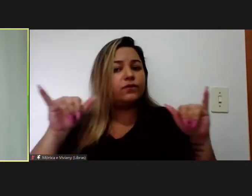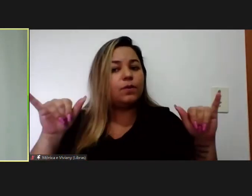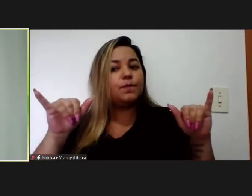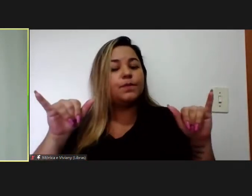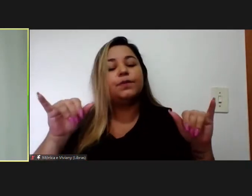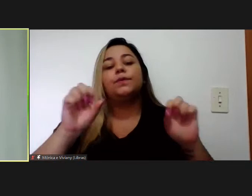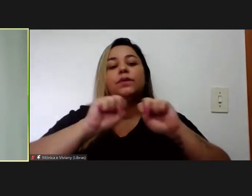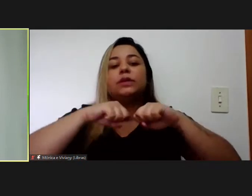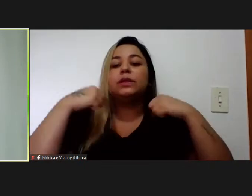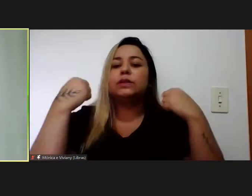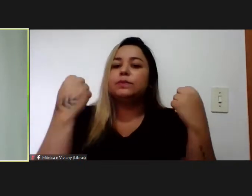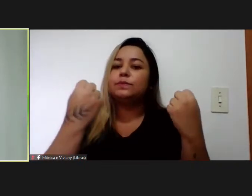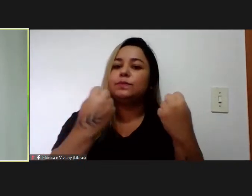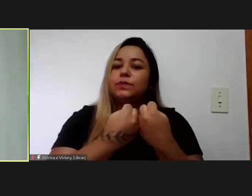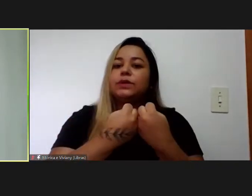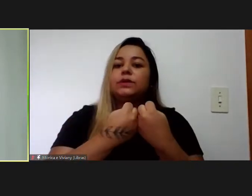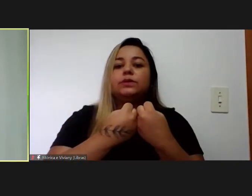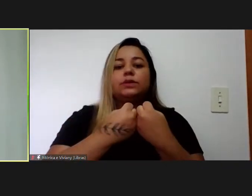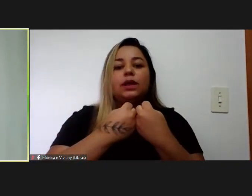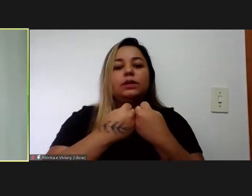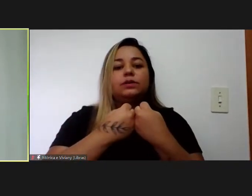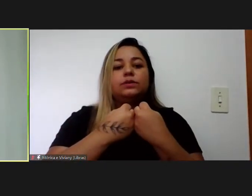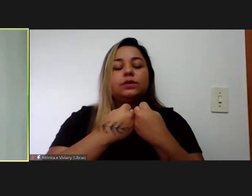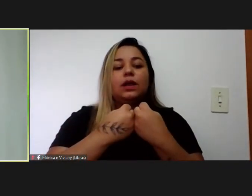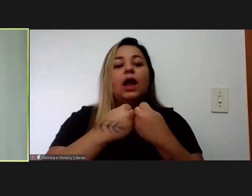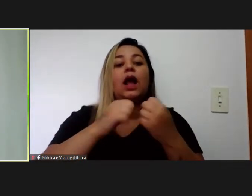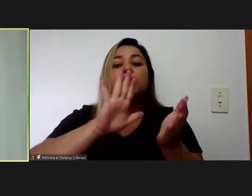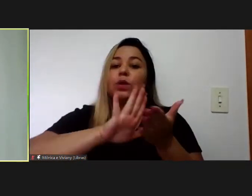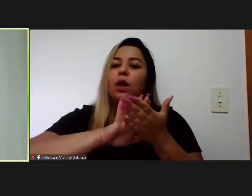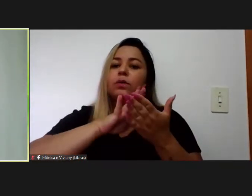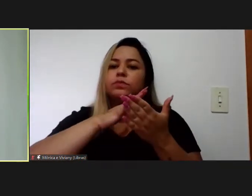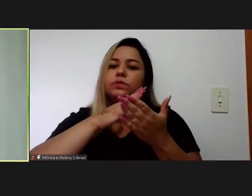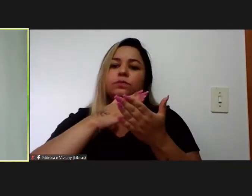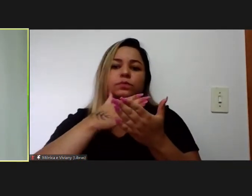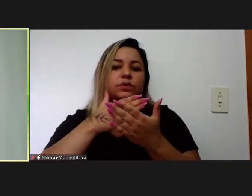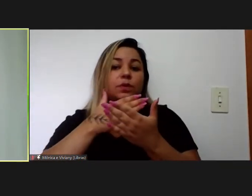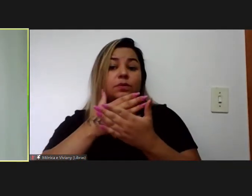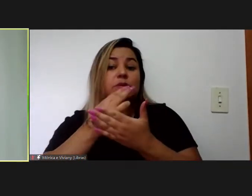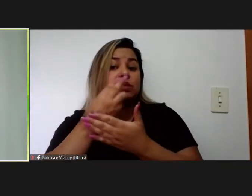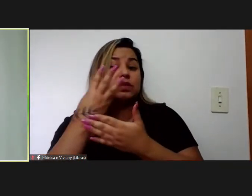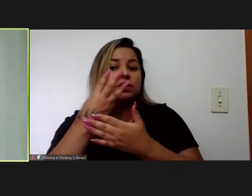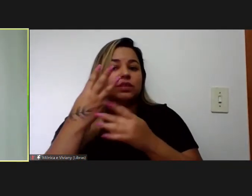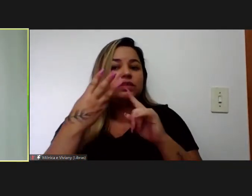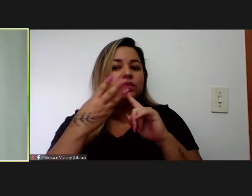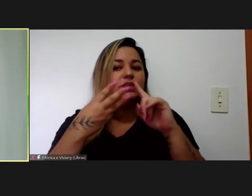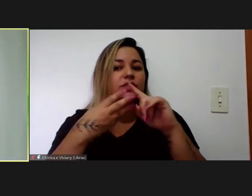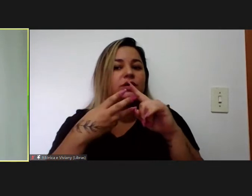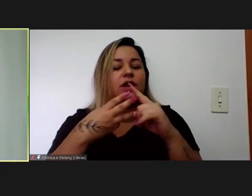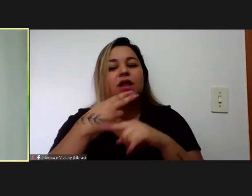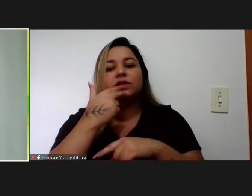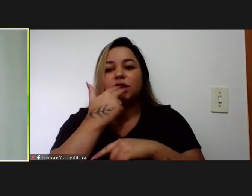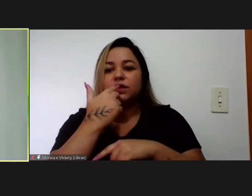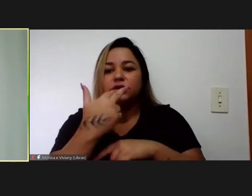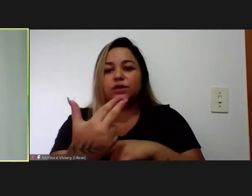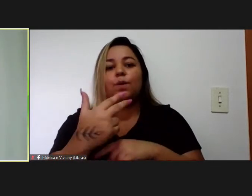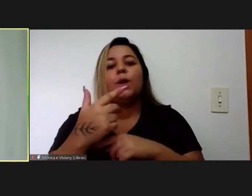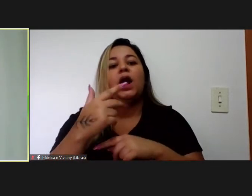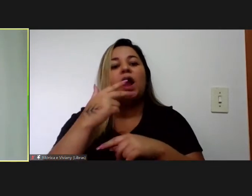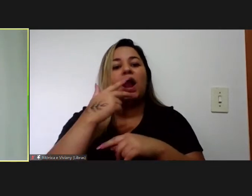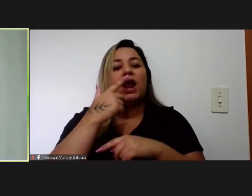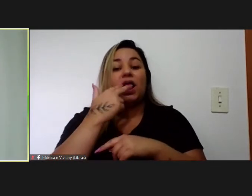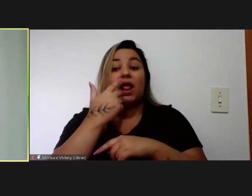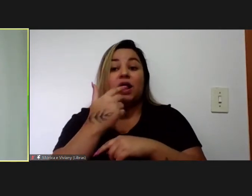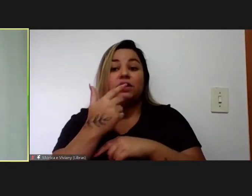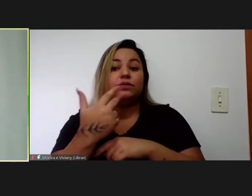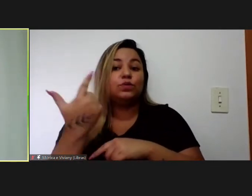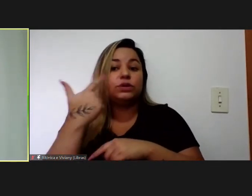inform that this seminar is being broadcasted and translated simultaneously to 3 languages,